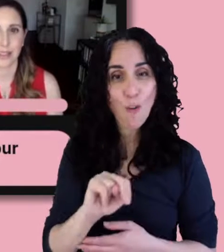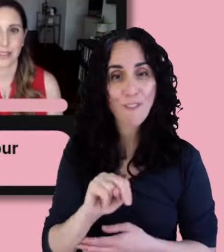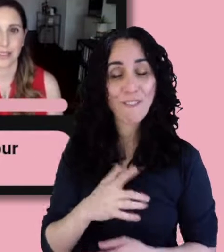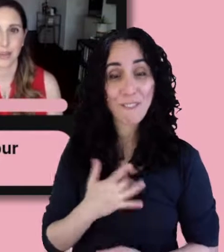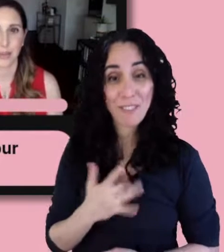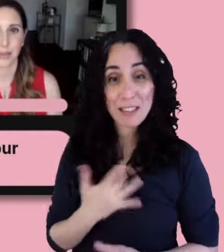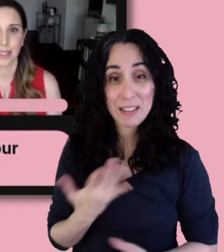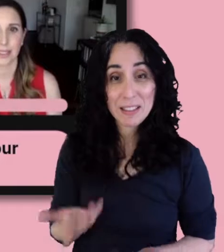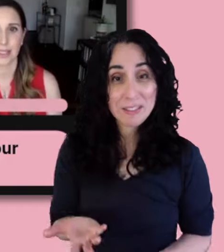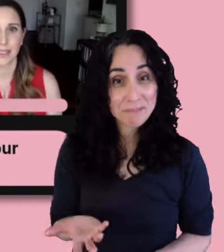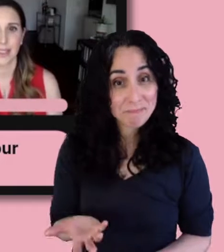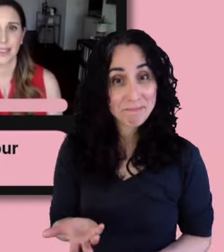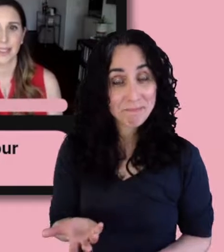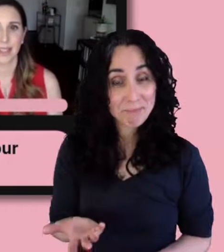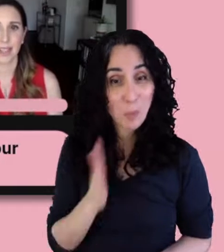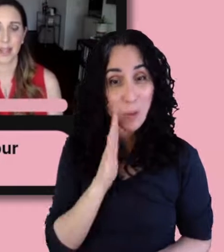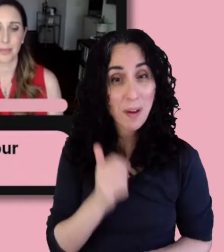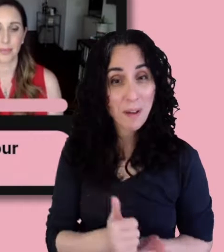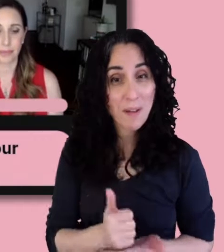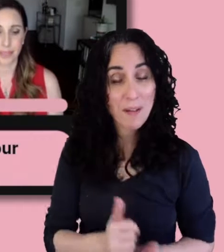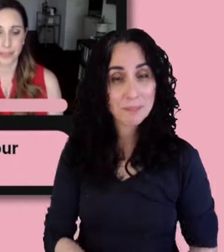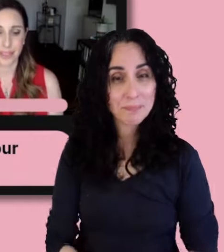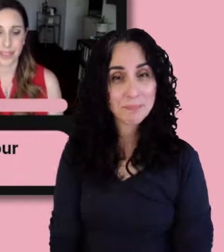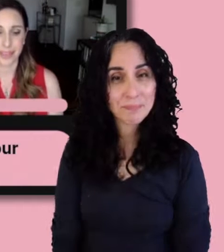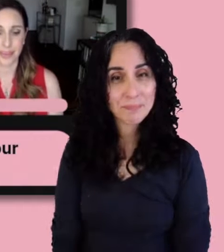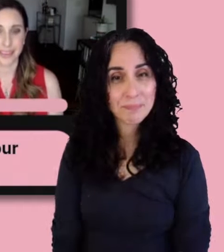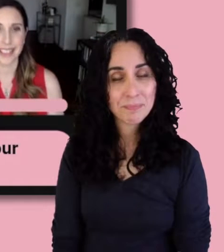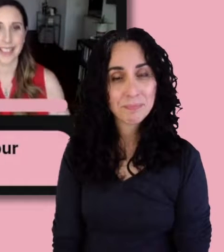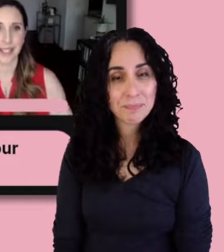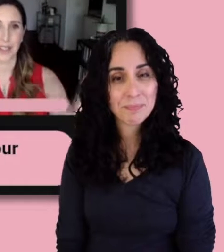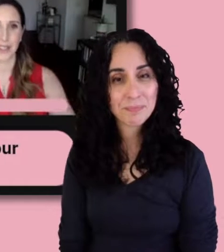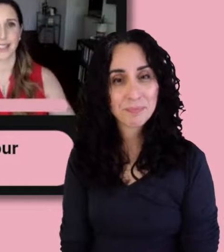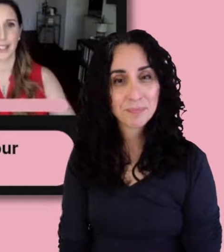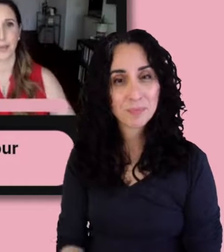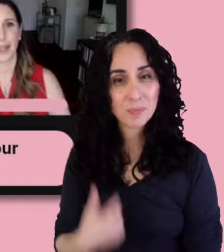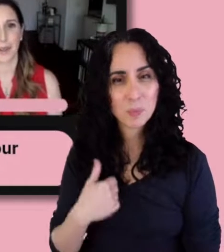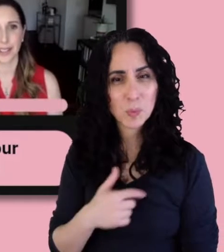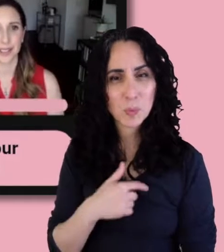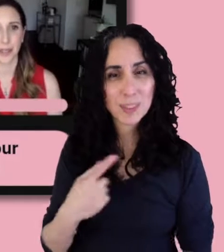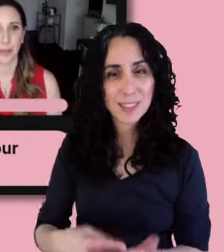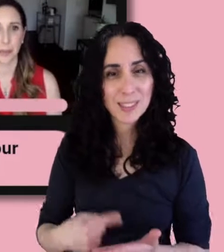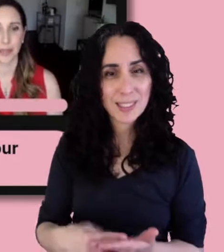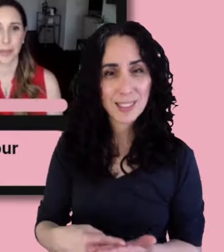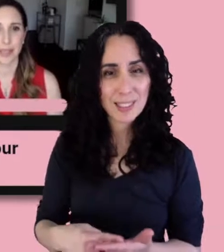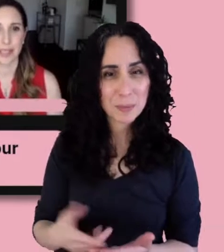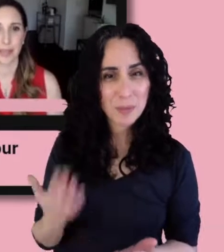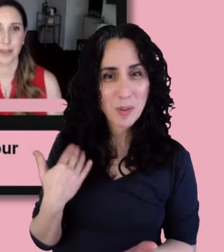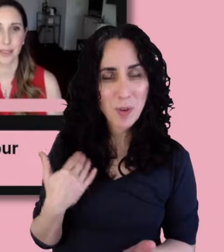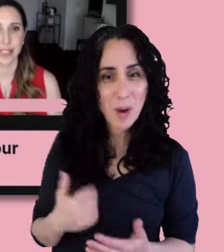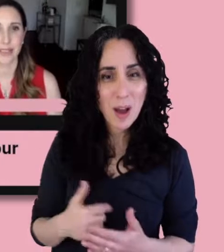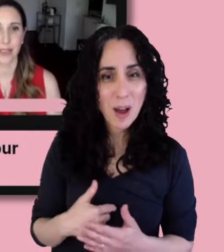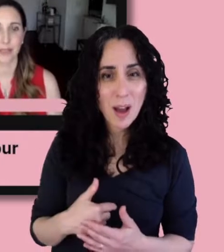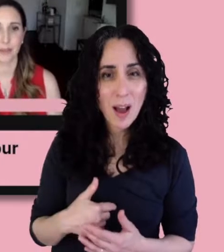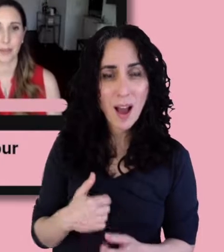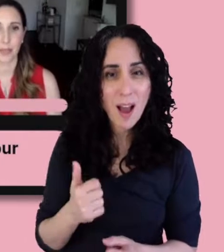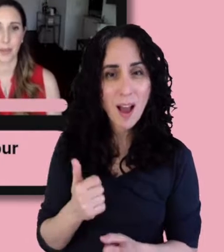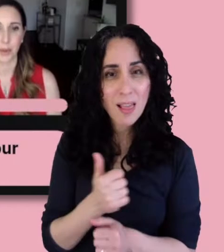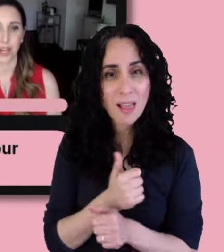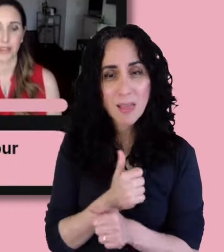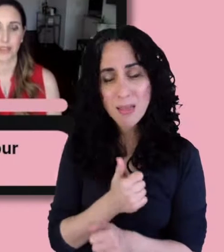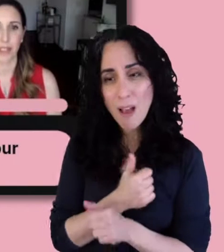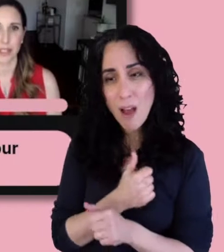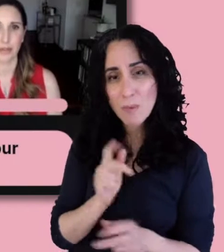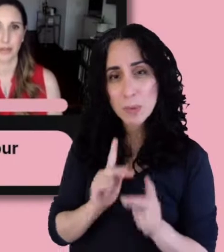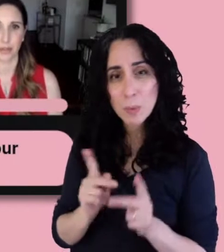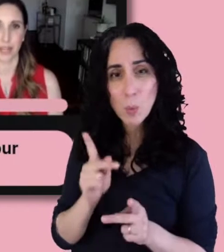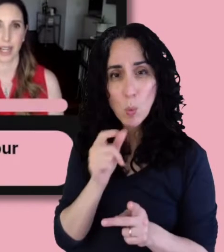are. This is um, something that I think we chatted about at some point. Was I really love for people who have